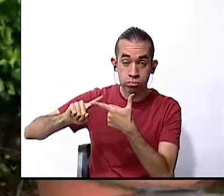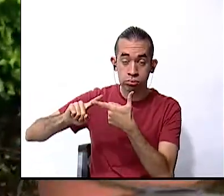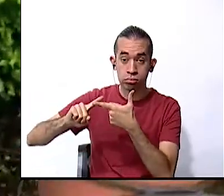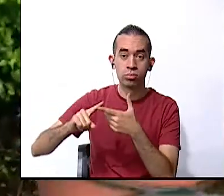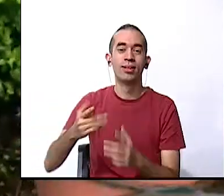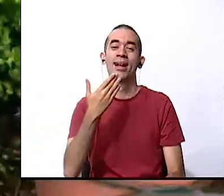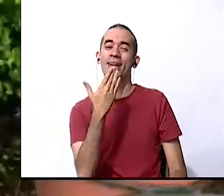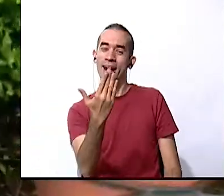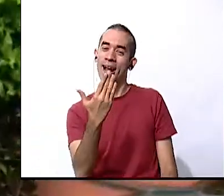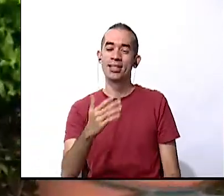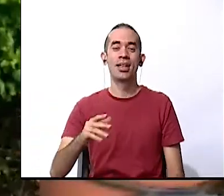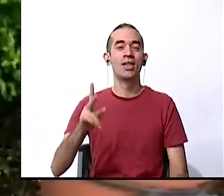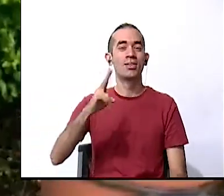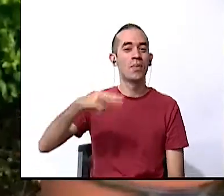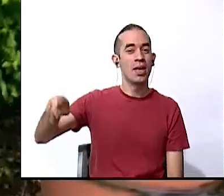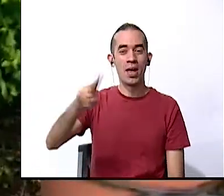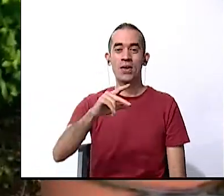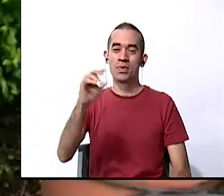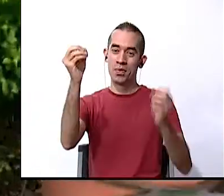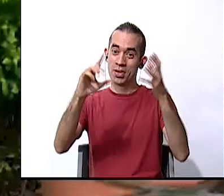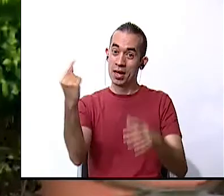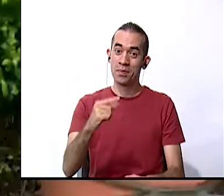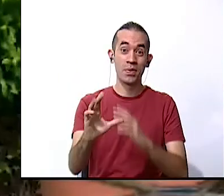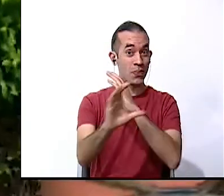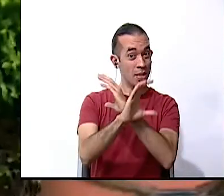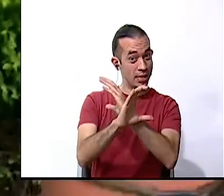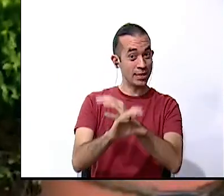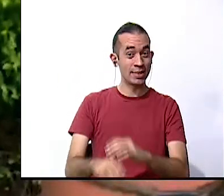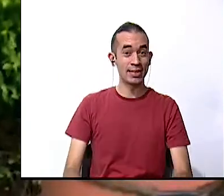Thanks, teacher Greivin and classmates. Take care.